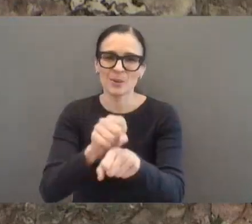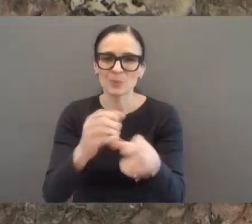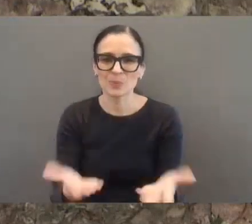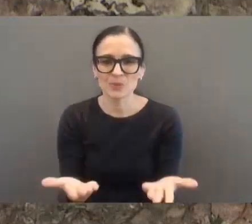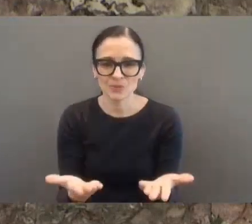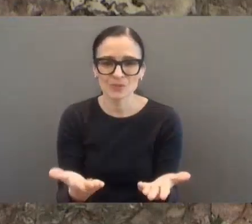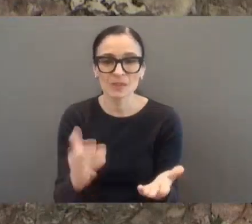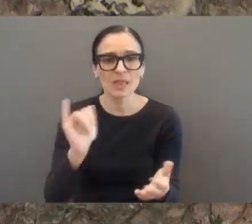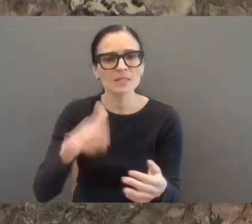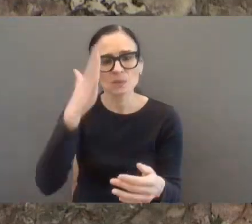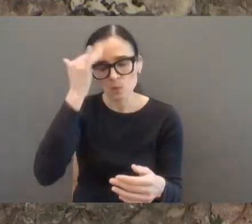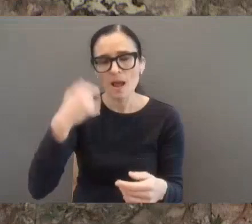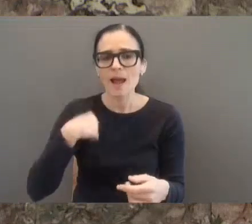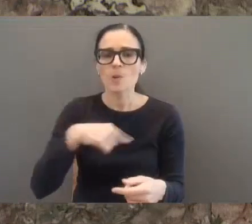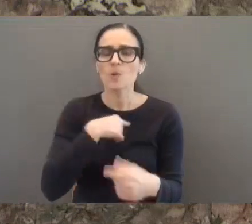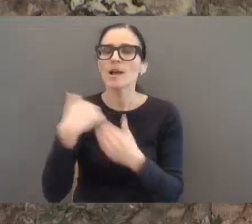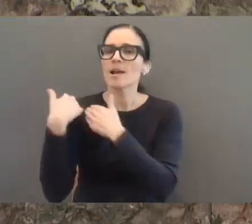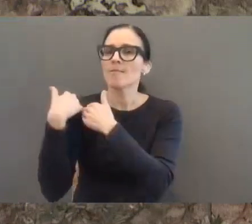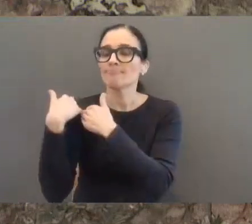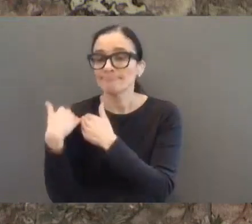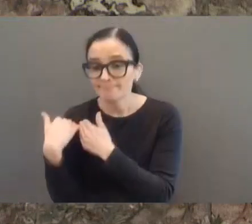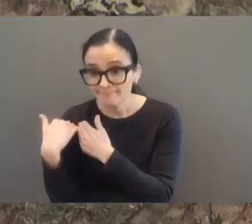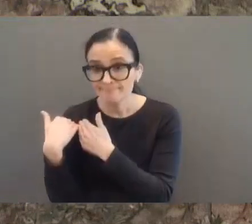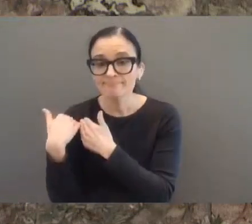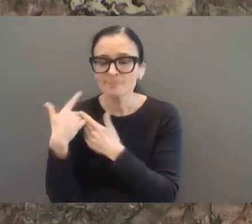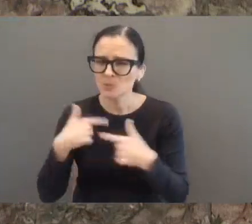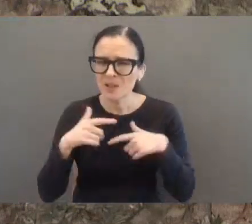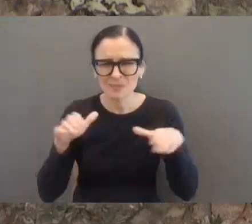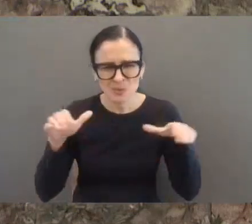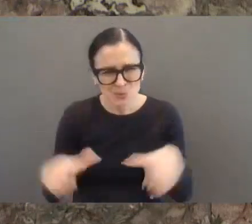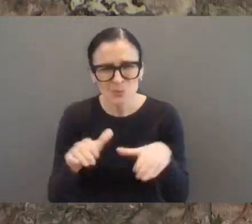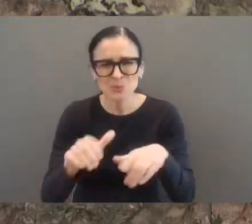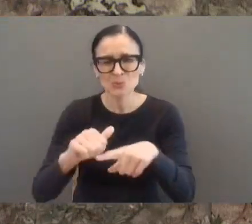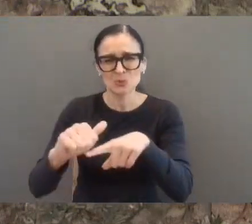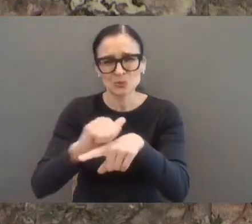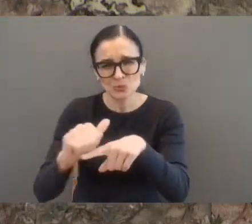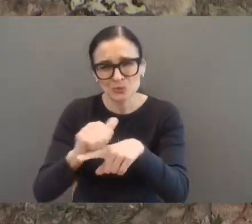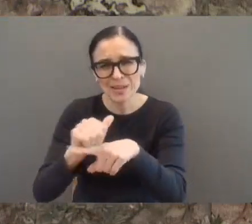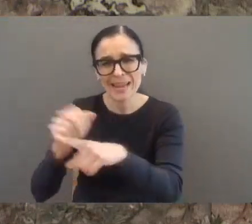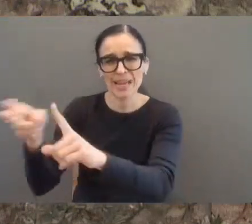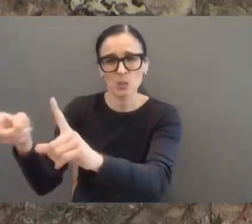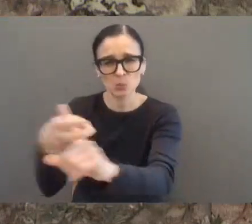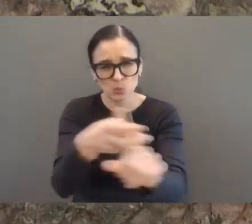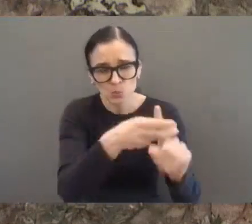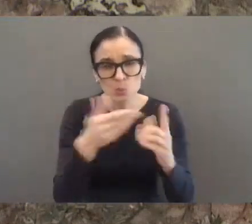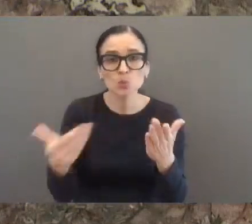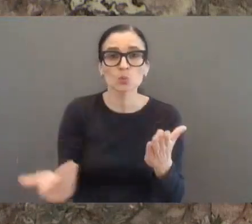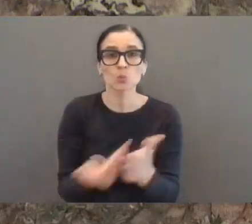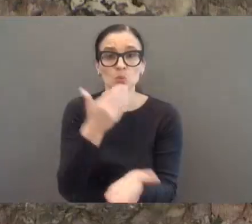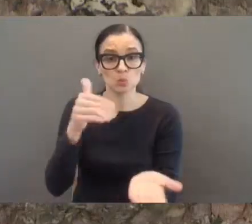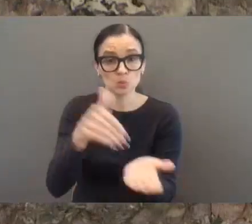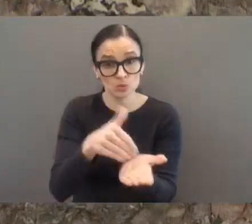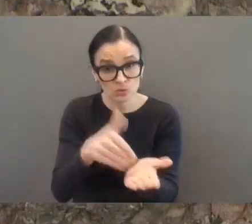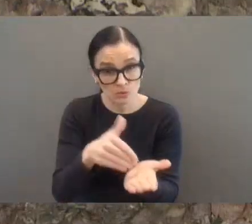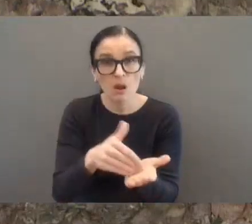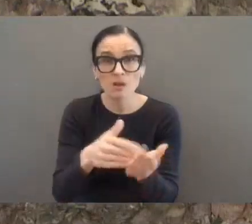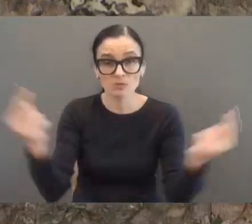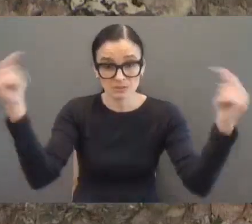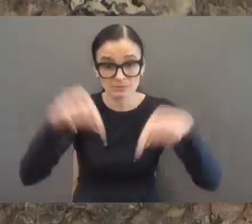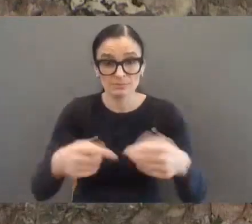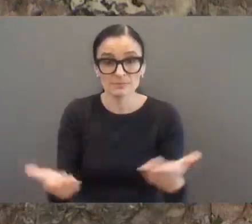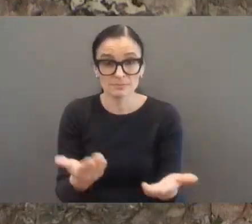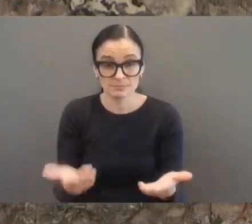to train and recruit new doctors to our province, to hire more nurses and